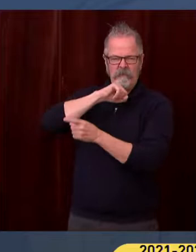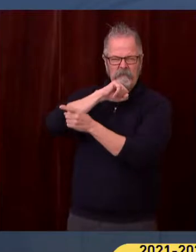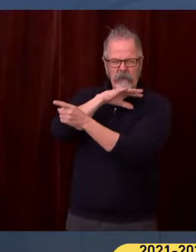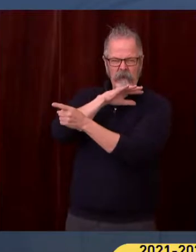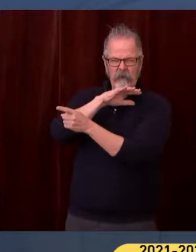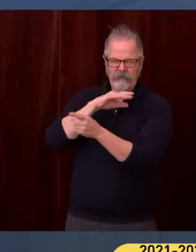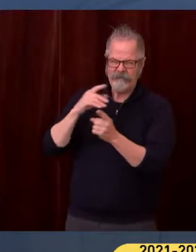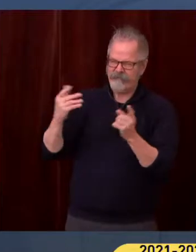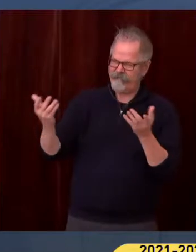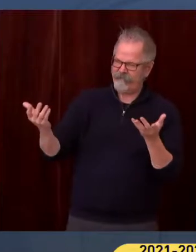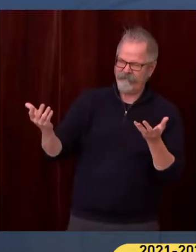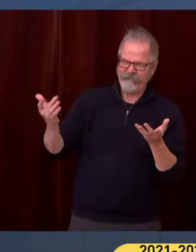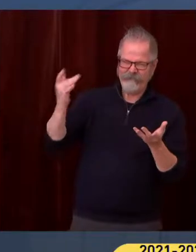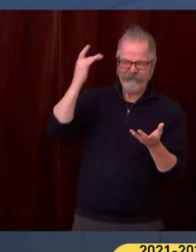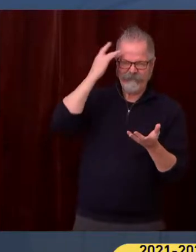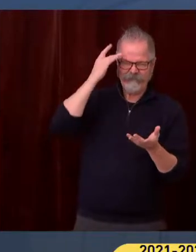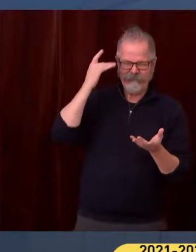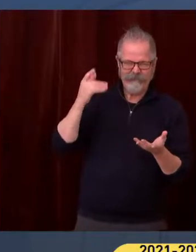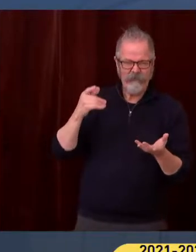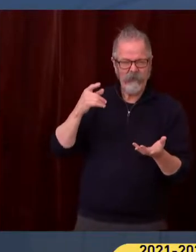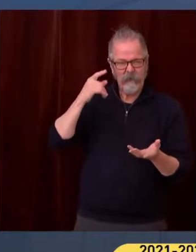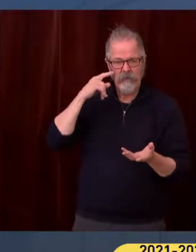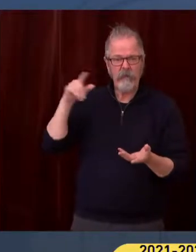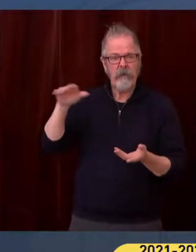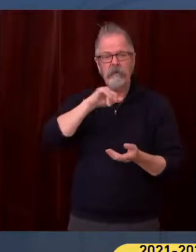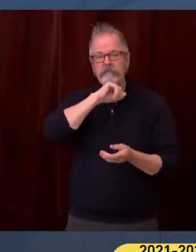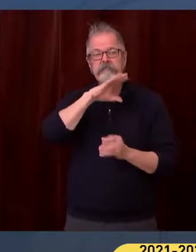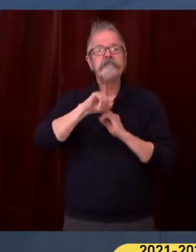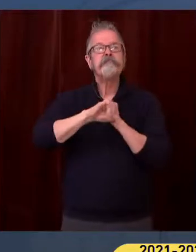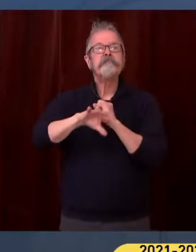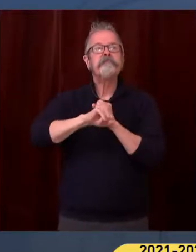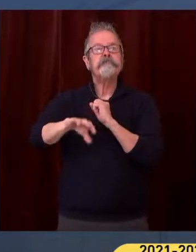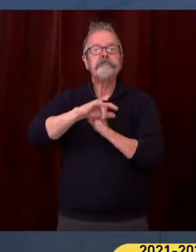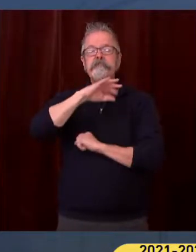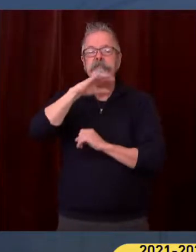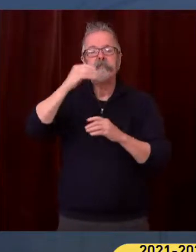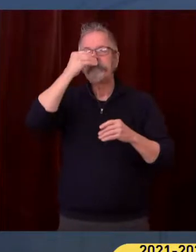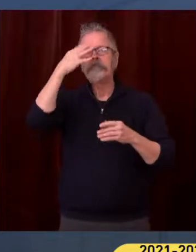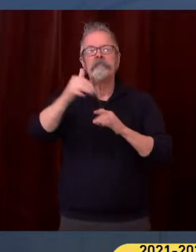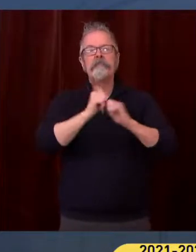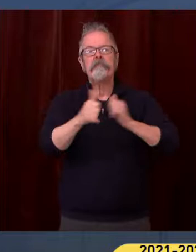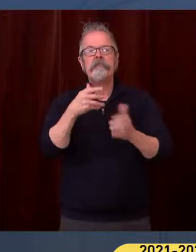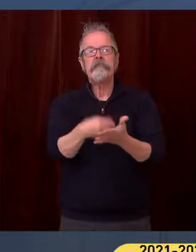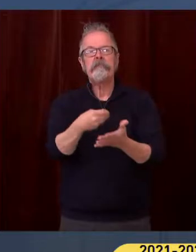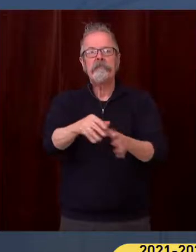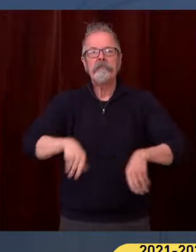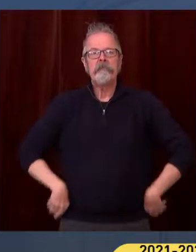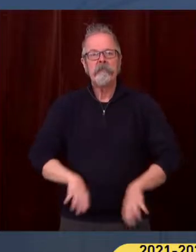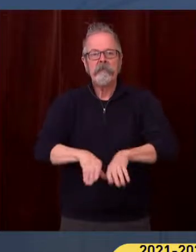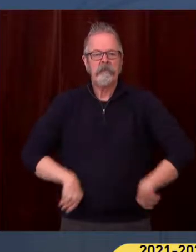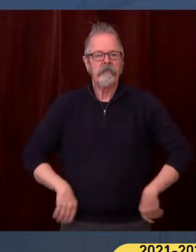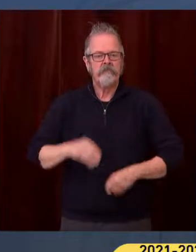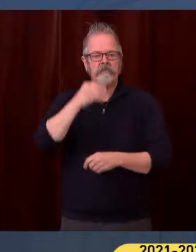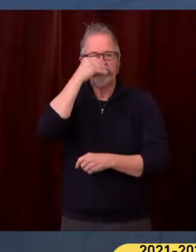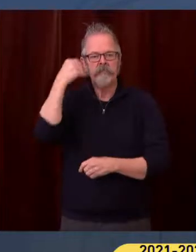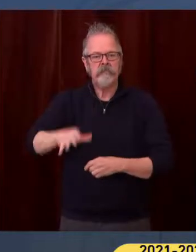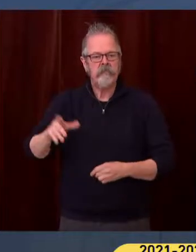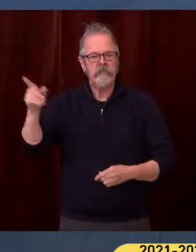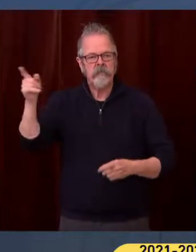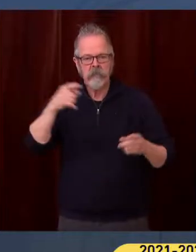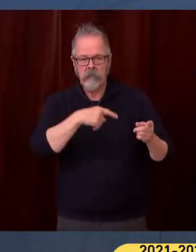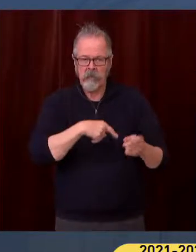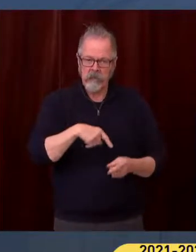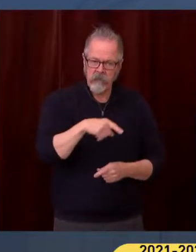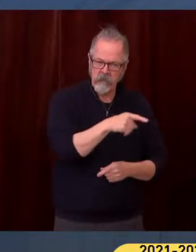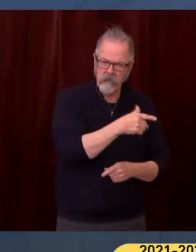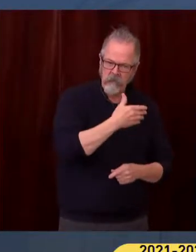amounts. R You're providing benefits of not putting those pollutants in the air..E That's not a fair level playing